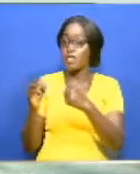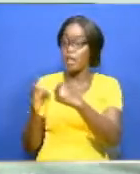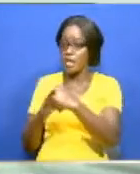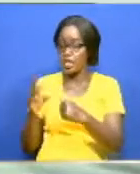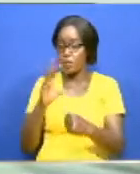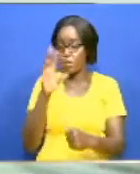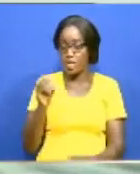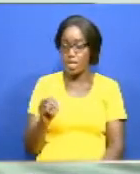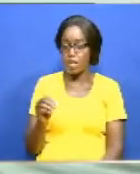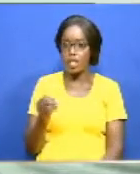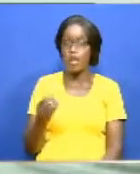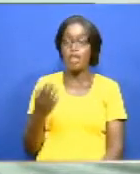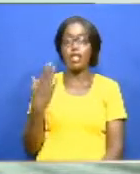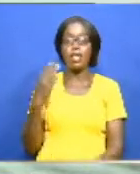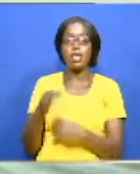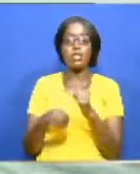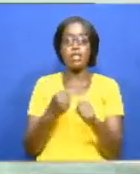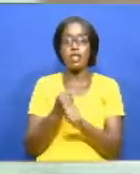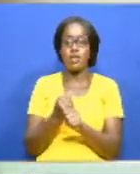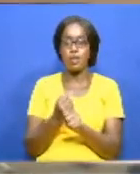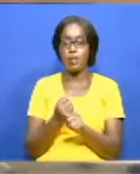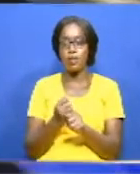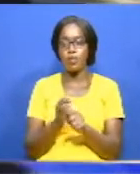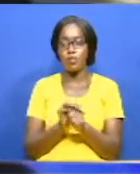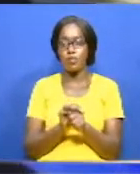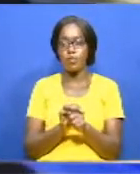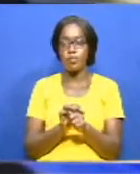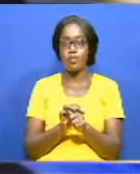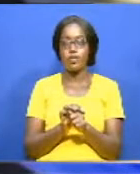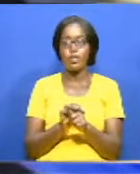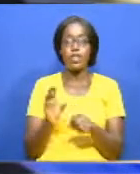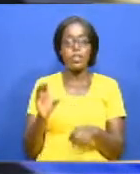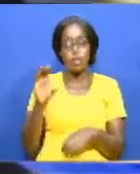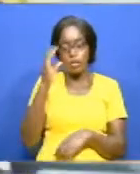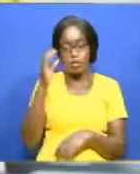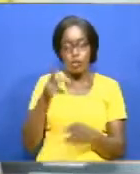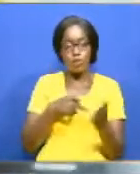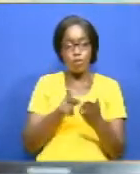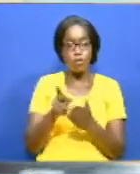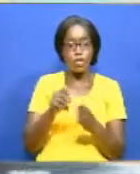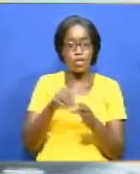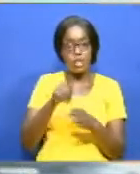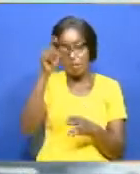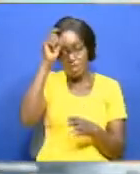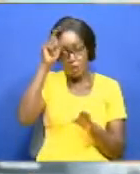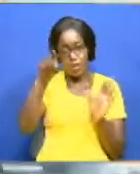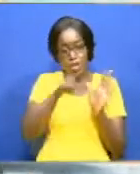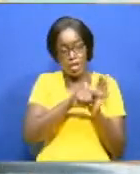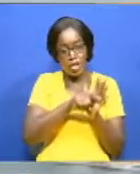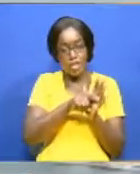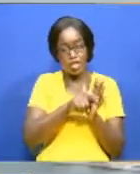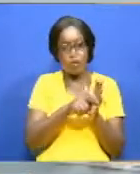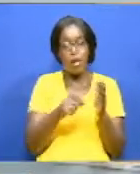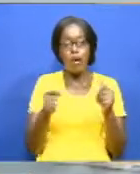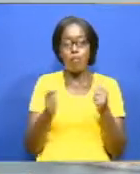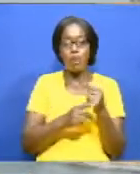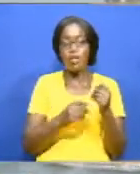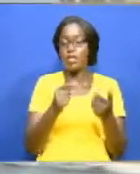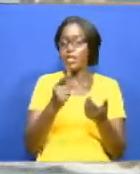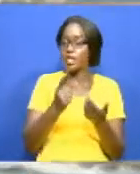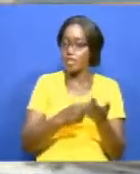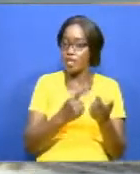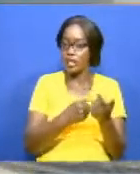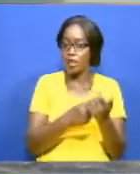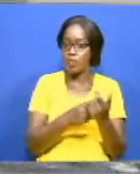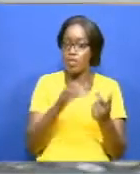State Statistics Body said. The consumer price index in Egypt has recorded a negative monthly rate of 0.1%